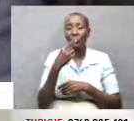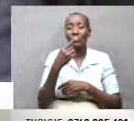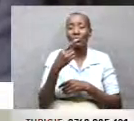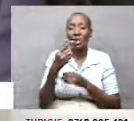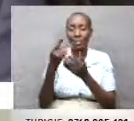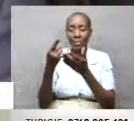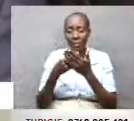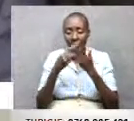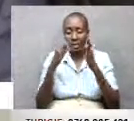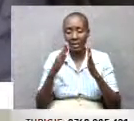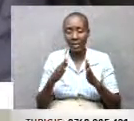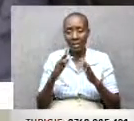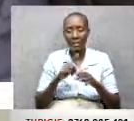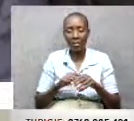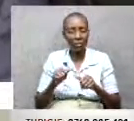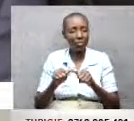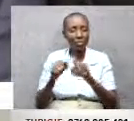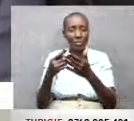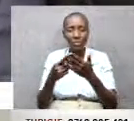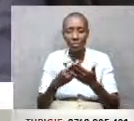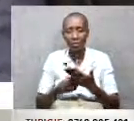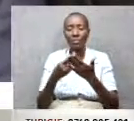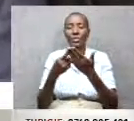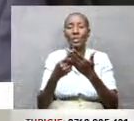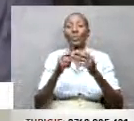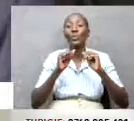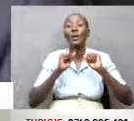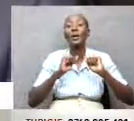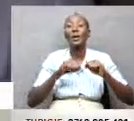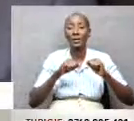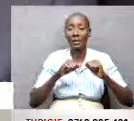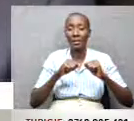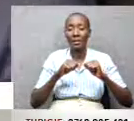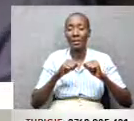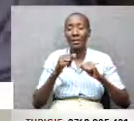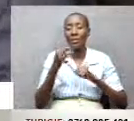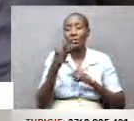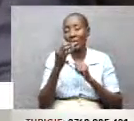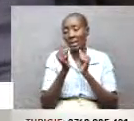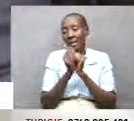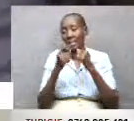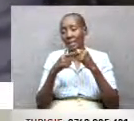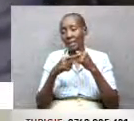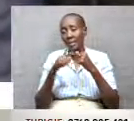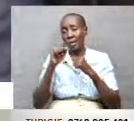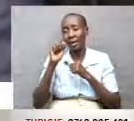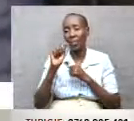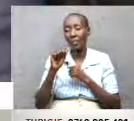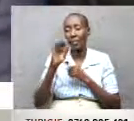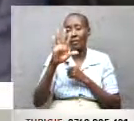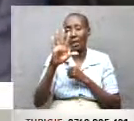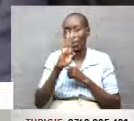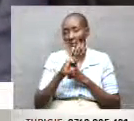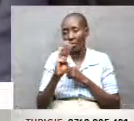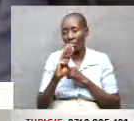the ongoing mediation process to agree to the allocation of the 316.5 billion